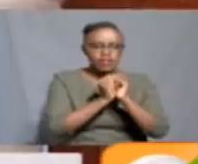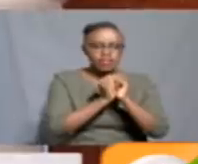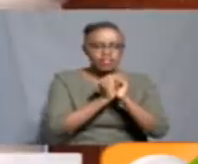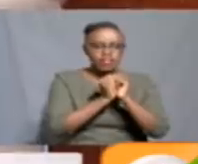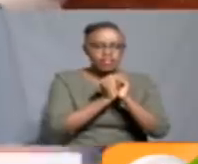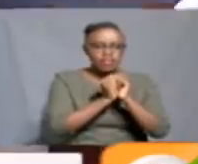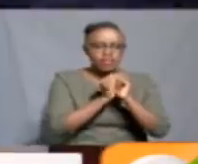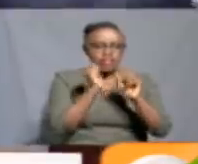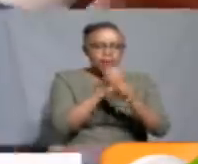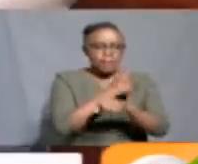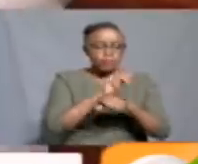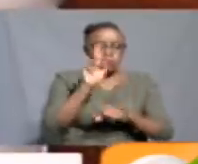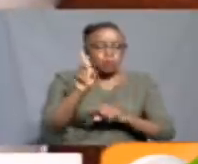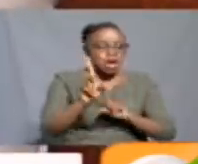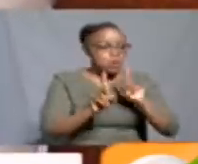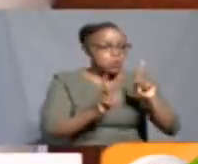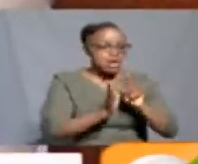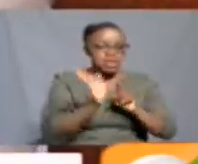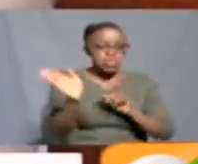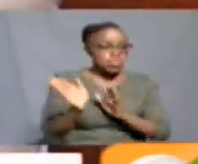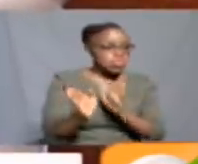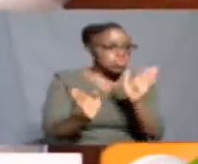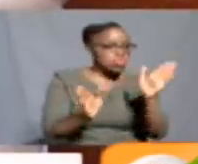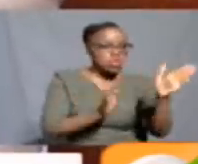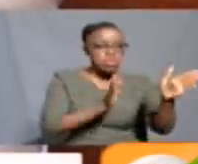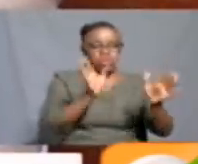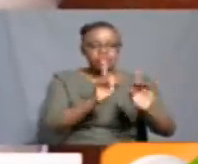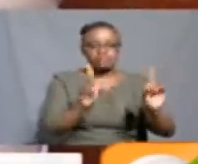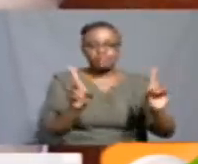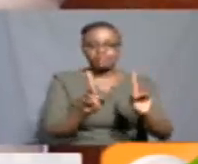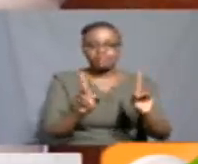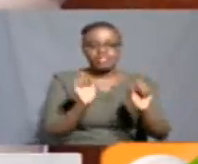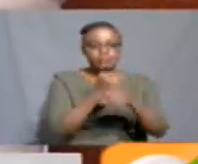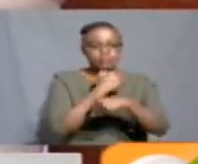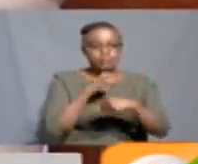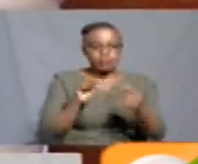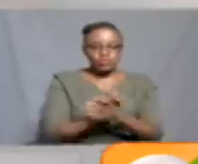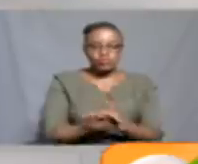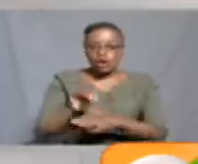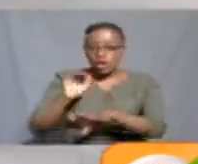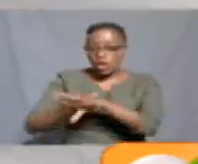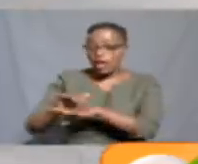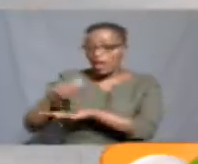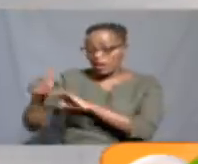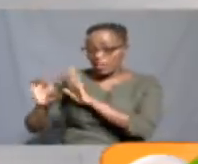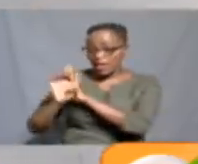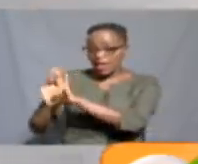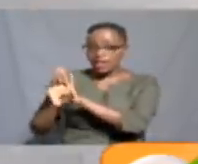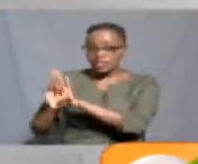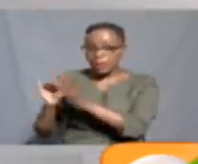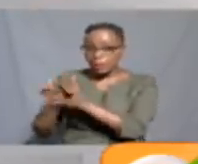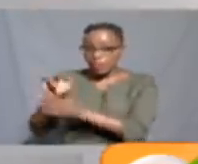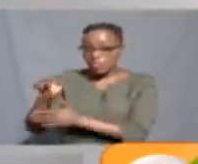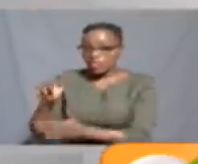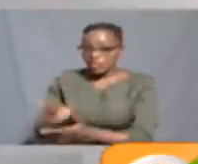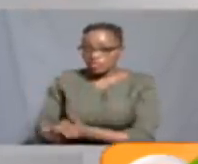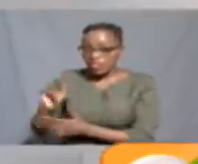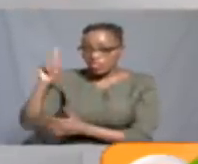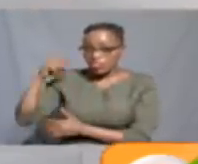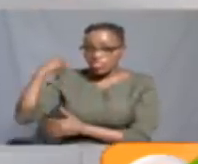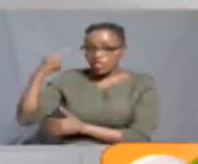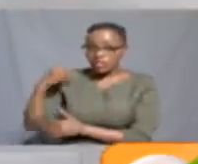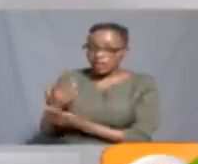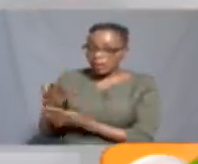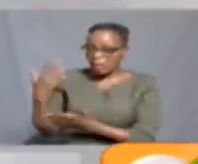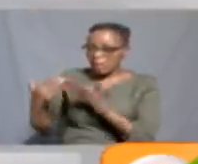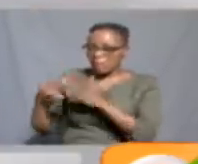It can't be just one going this way, the other going that way. No, it's not possible. Okay, let me give you another example, Manu. And this is like the craziest, probably